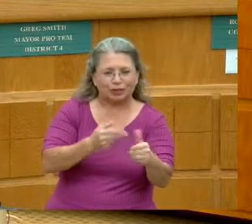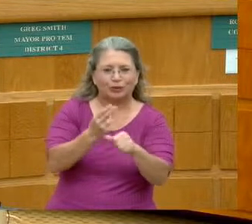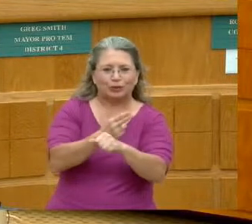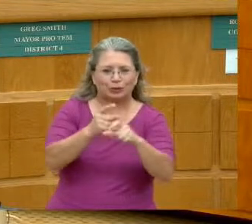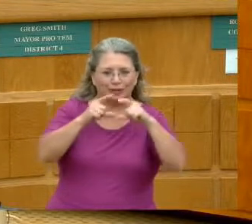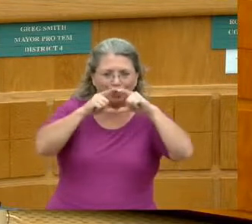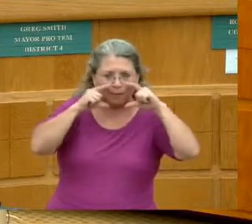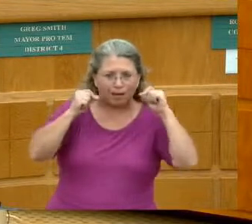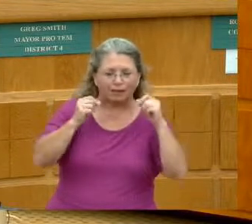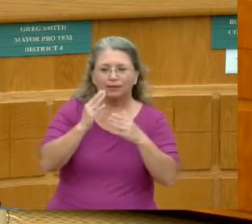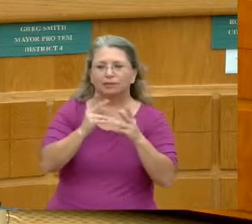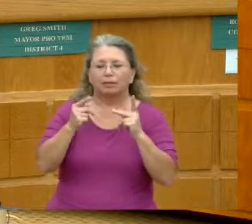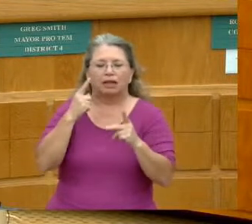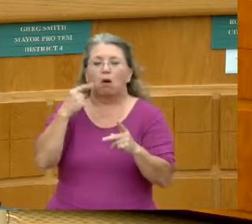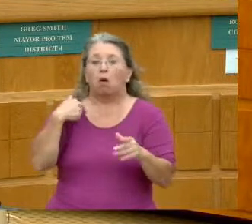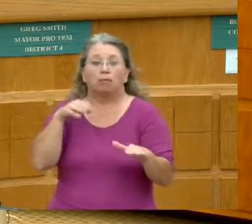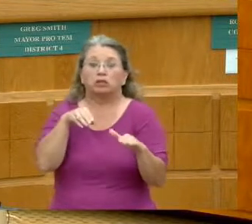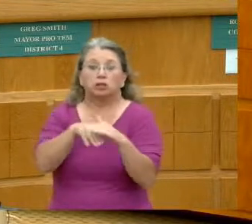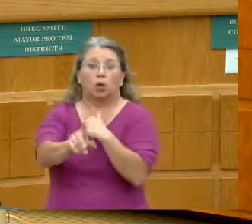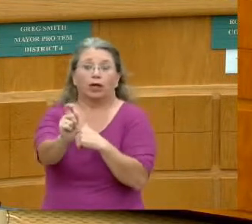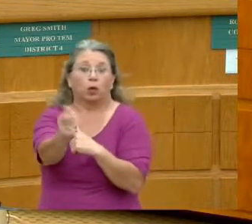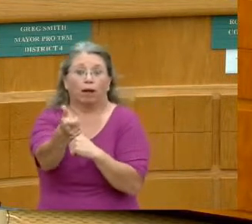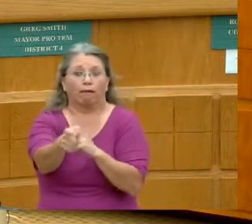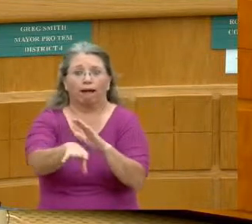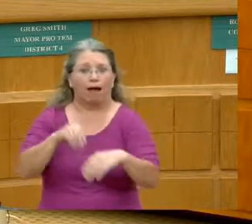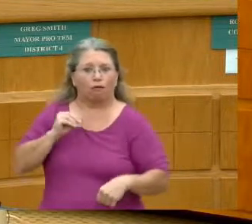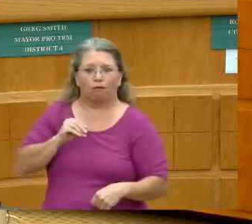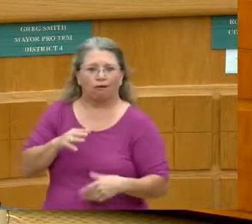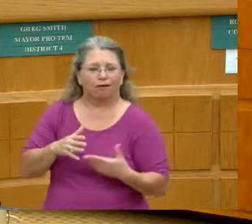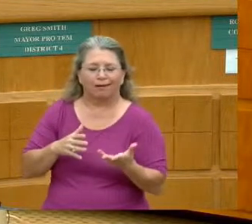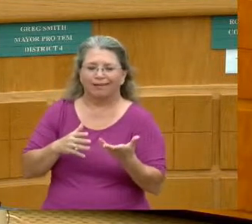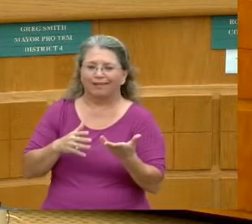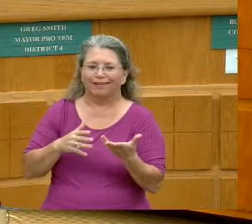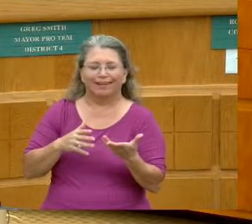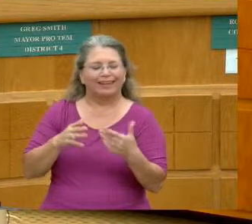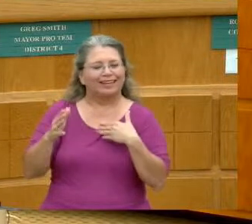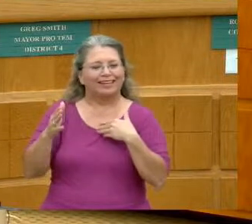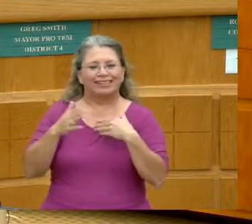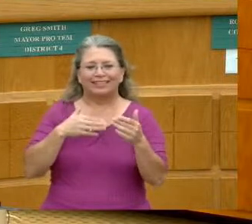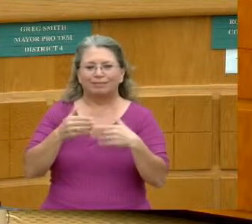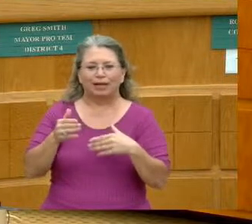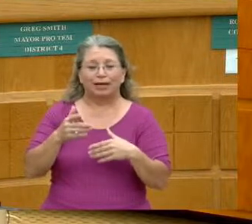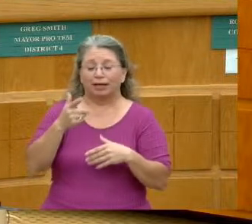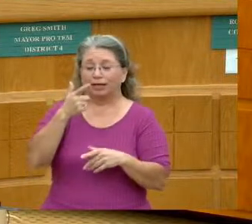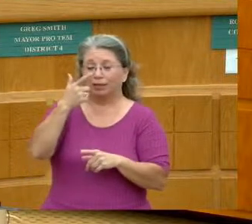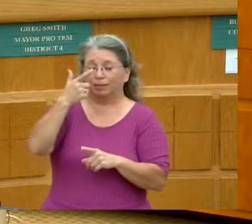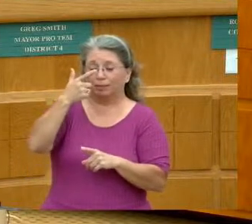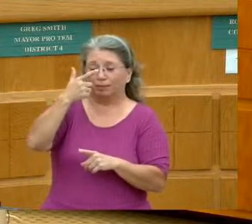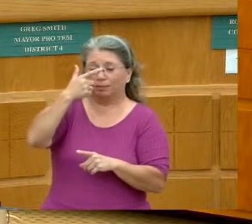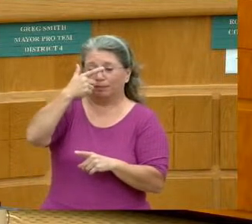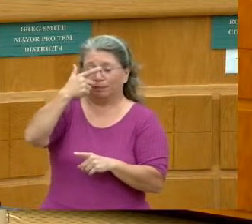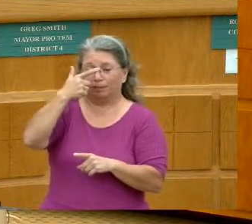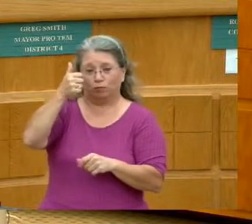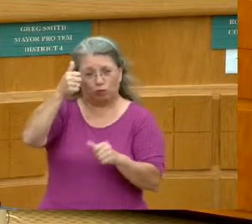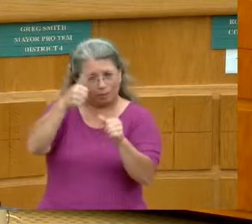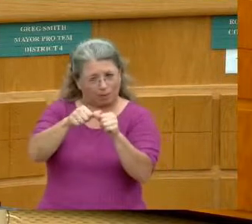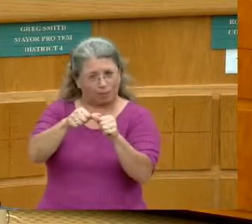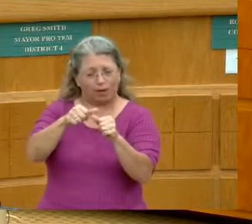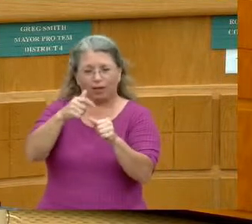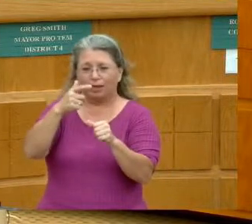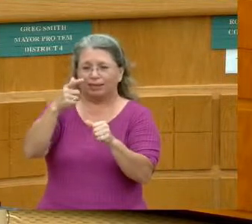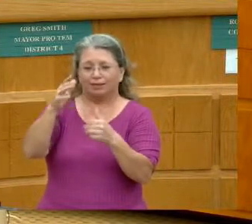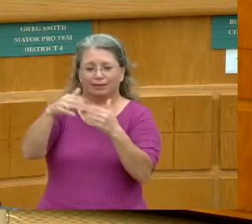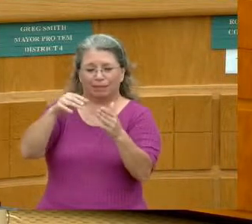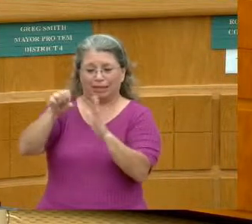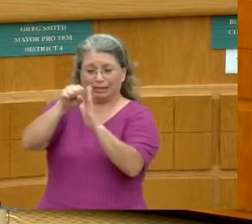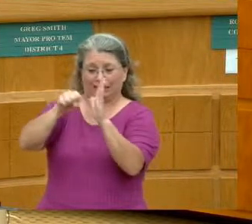they're like, well, I'm just going to go really quick, and then I'm going to come back. You have to remember, just because the state is opening and the economy is opening back up, we still